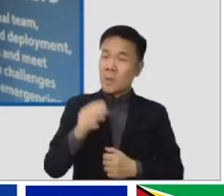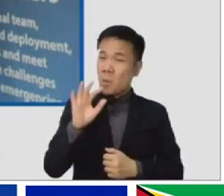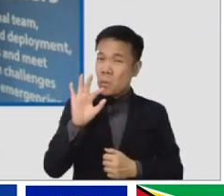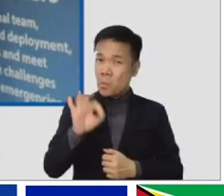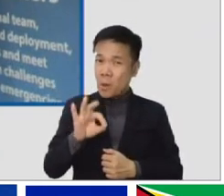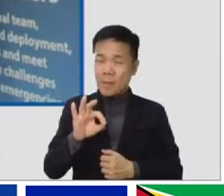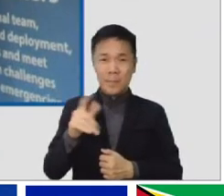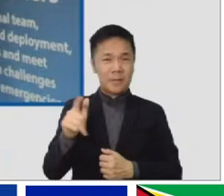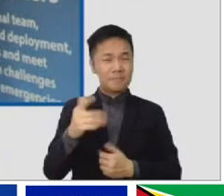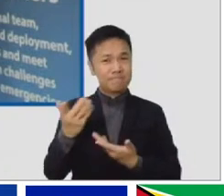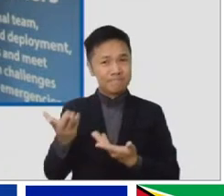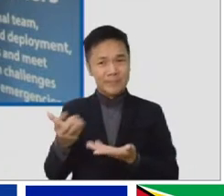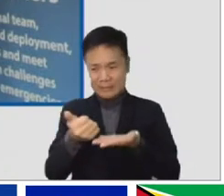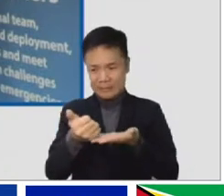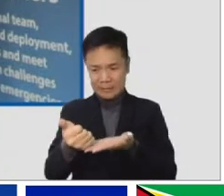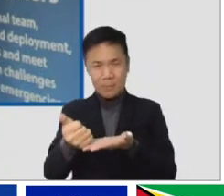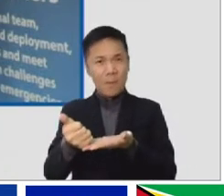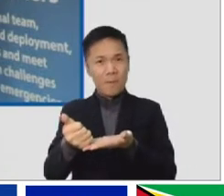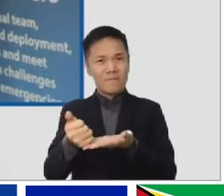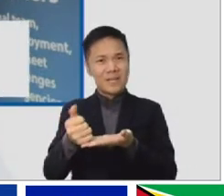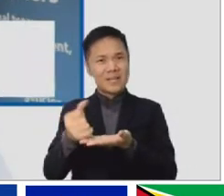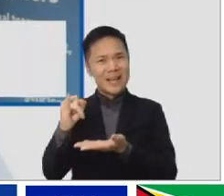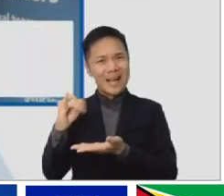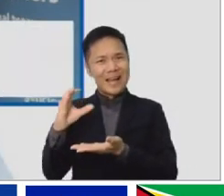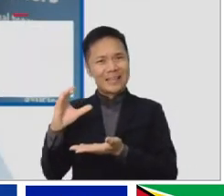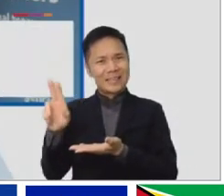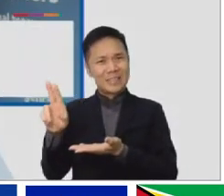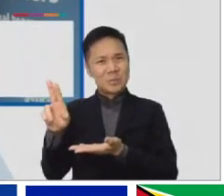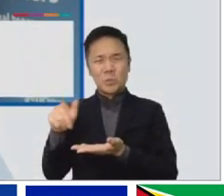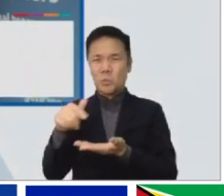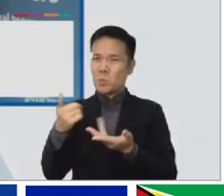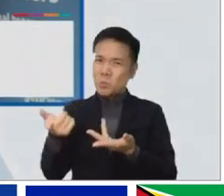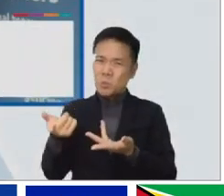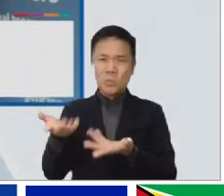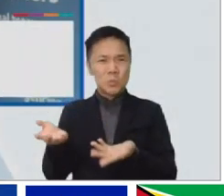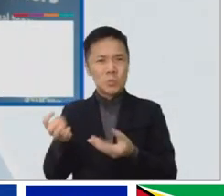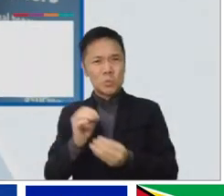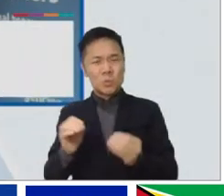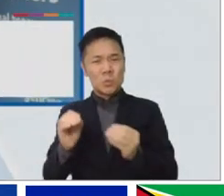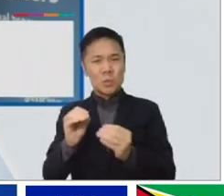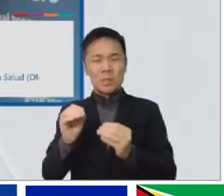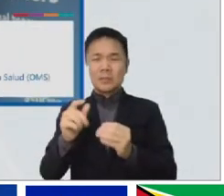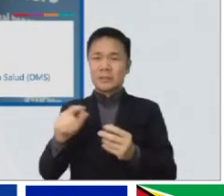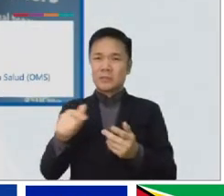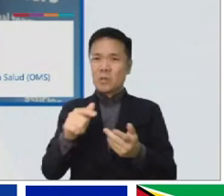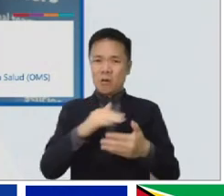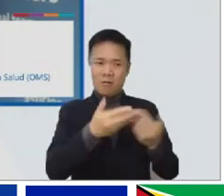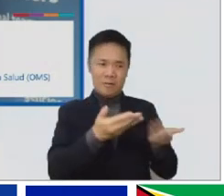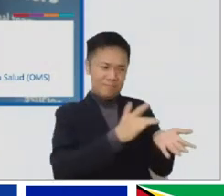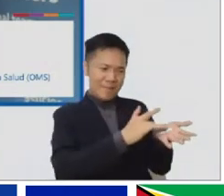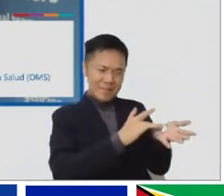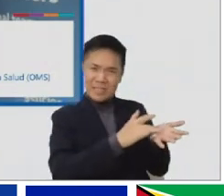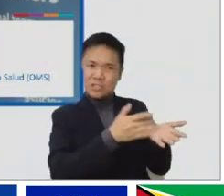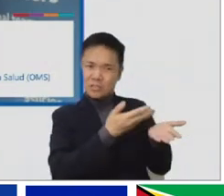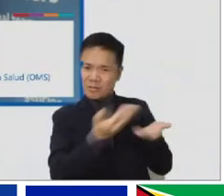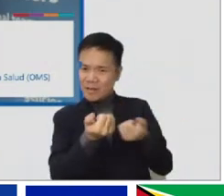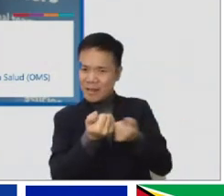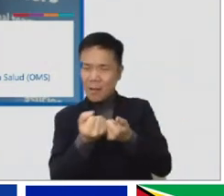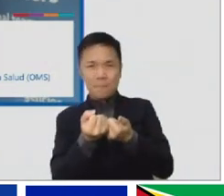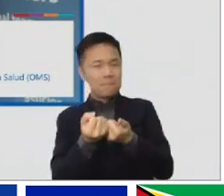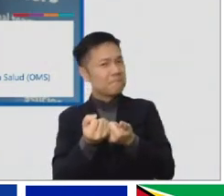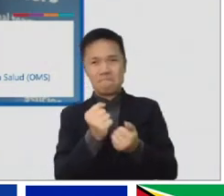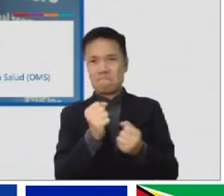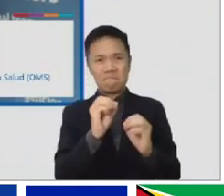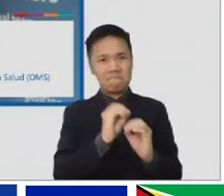supply chain of all the supplies that were needed to take care of patients and of the population. This hasn't